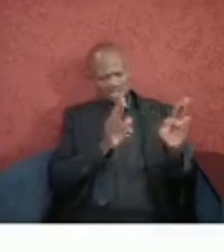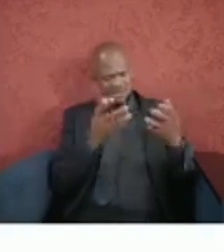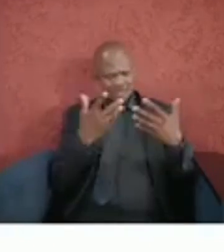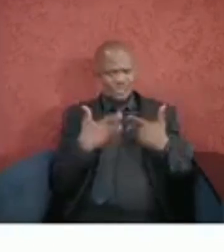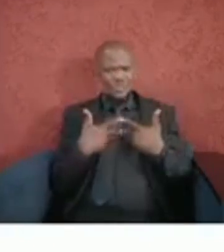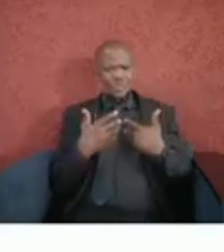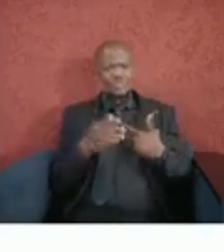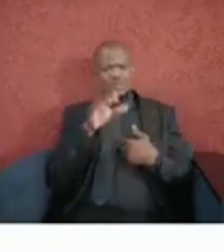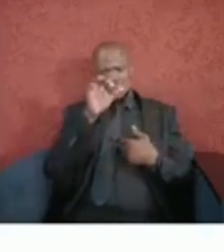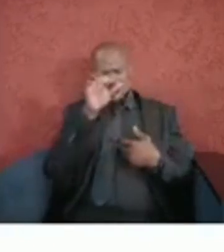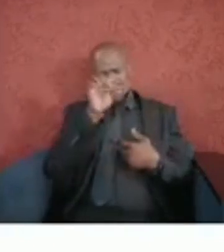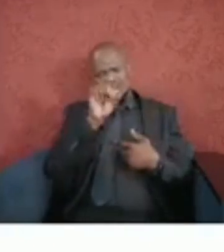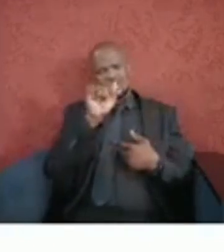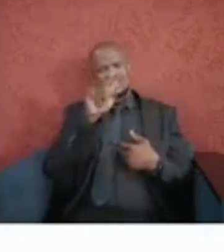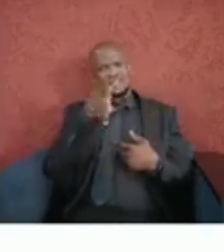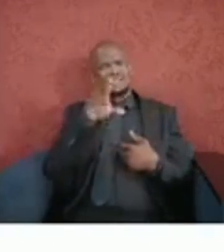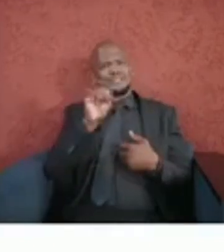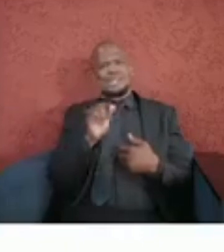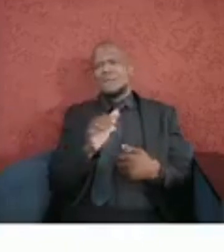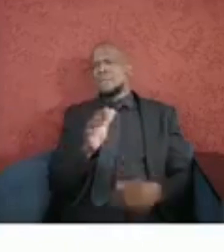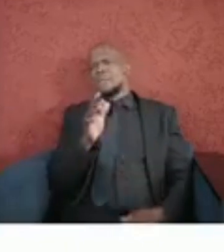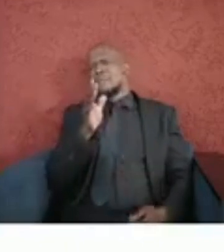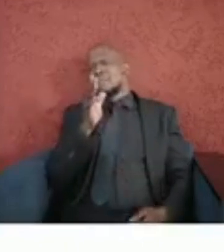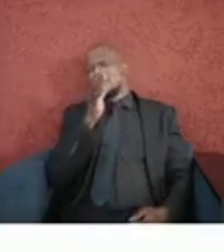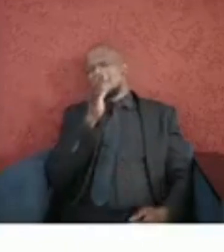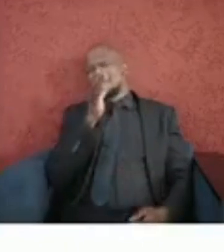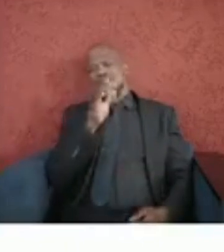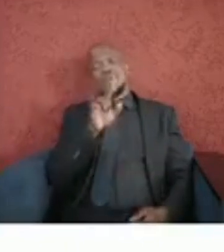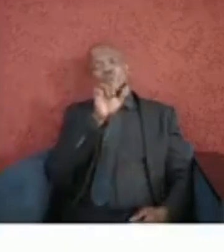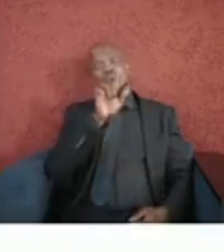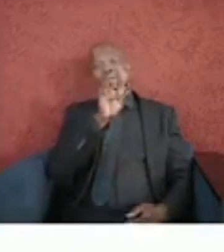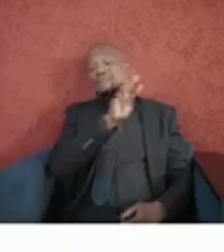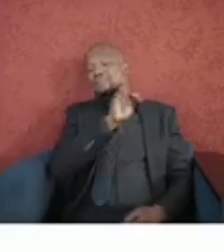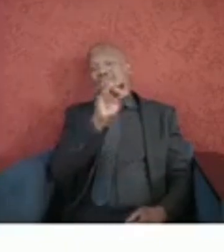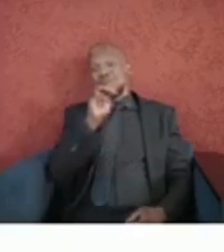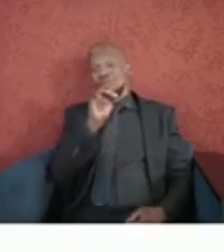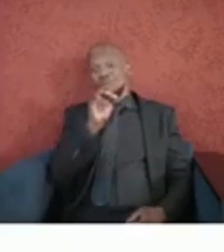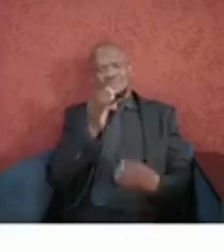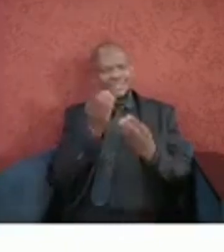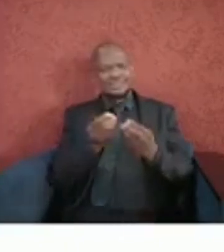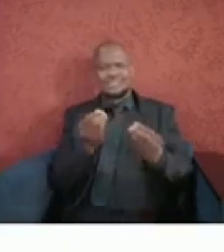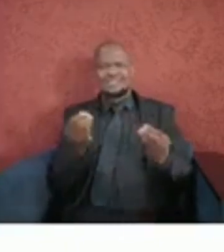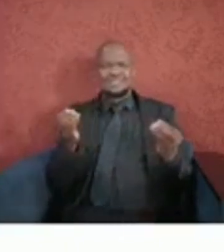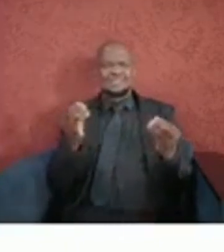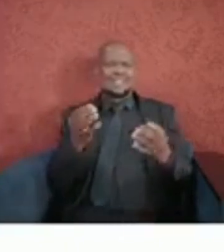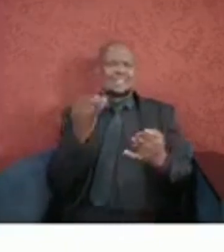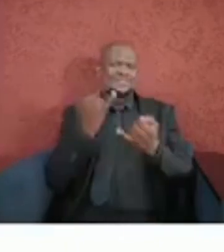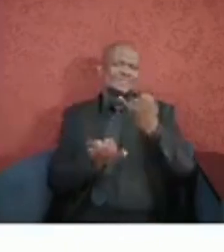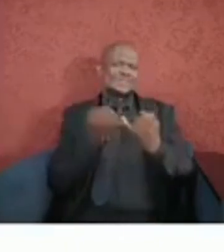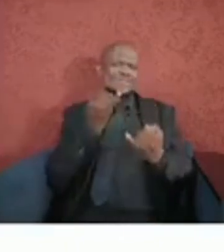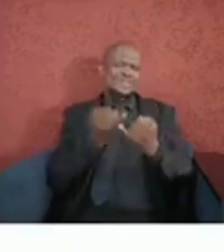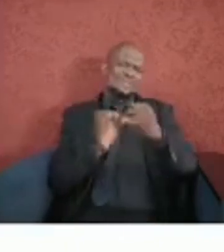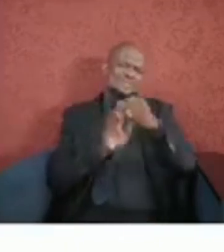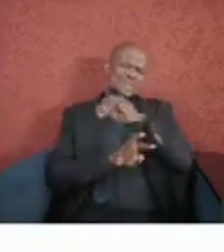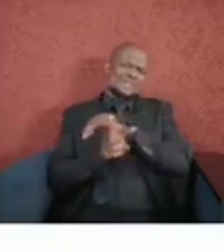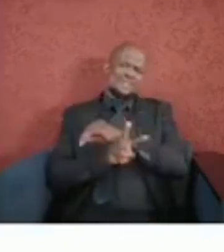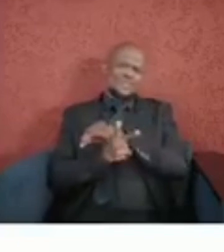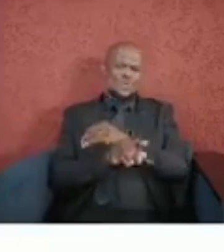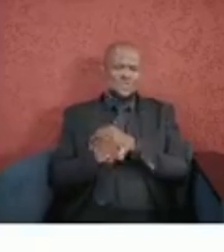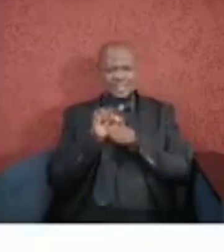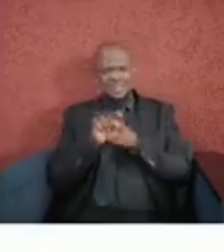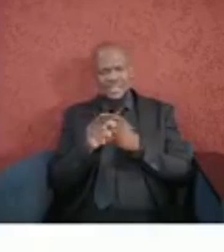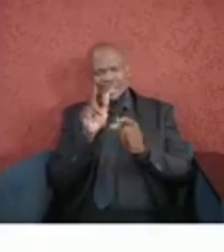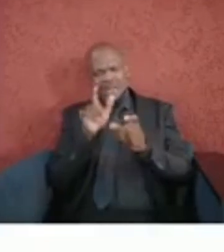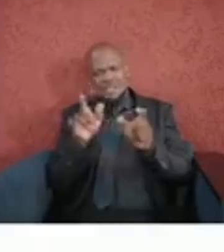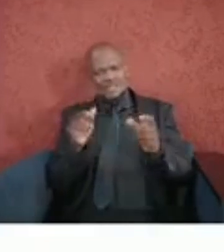were over 1 million images and videos of child pornography. So what we're saying is that the syndicates that are working is you wouldn't